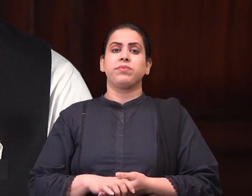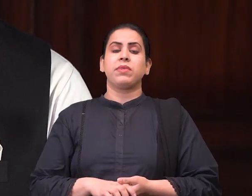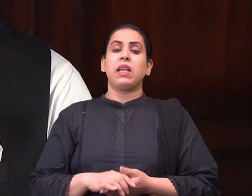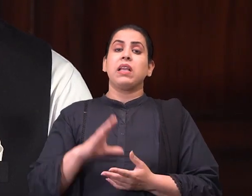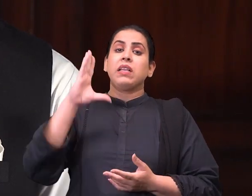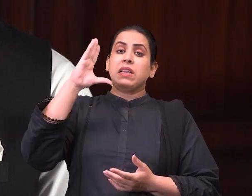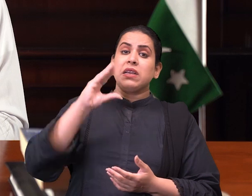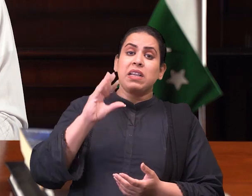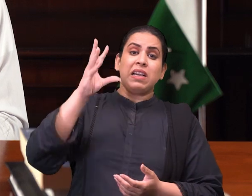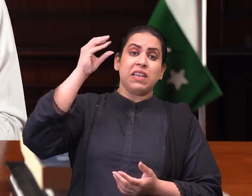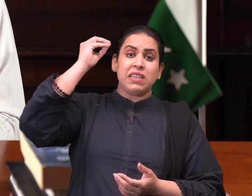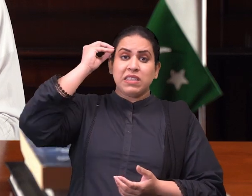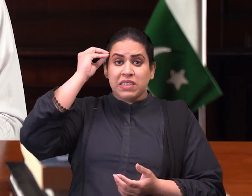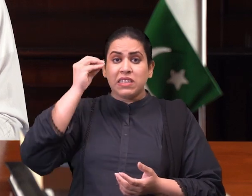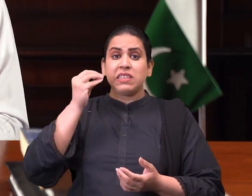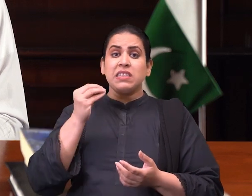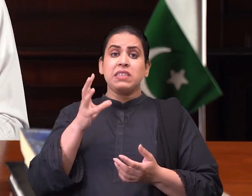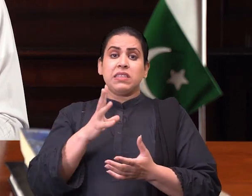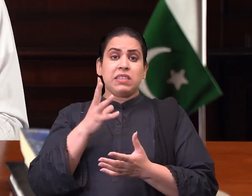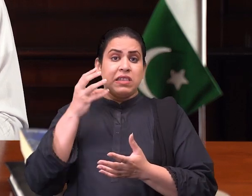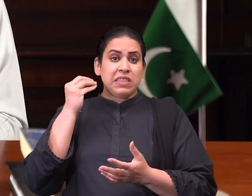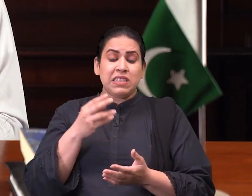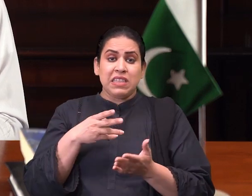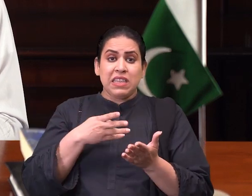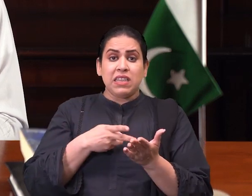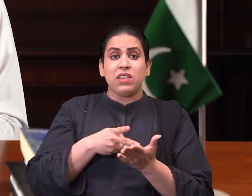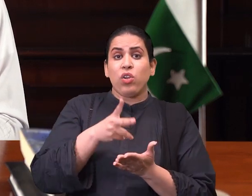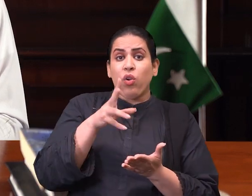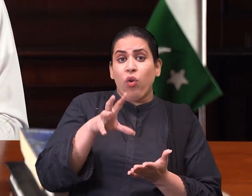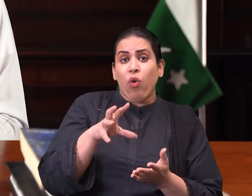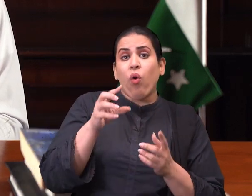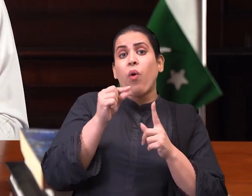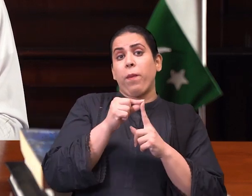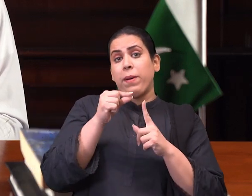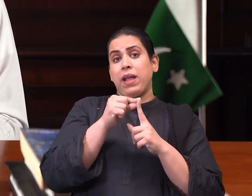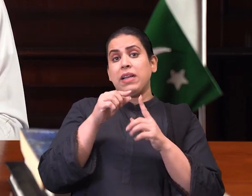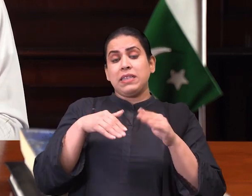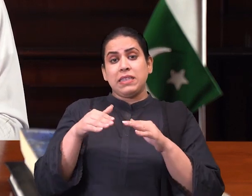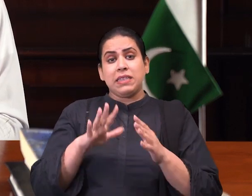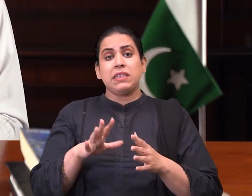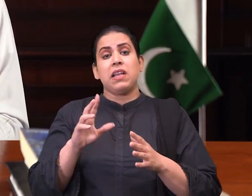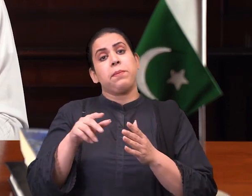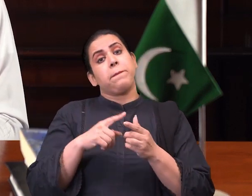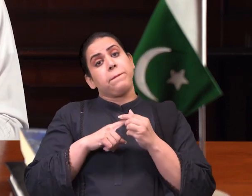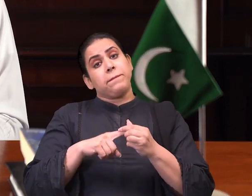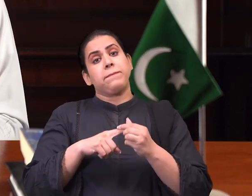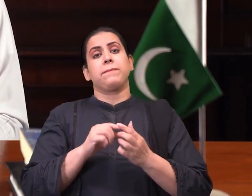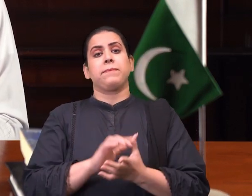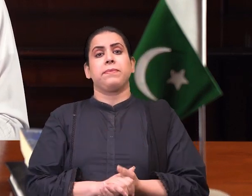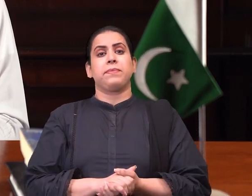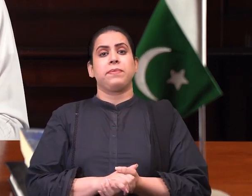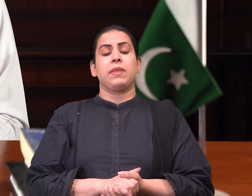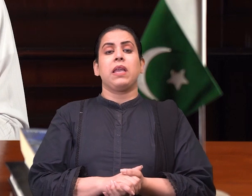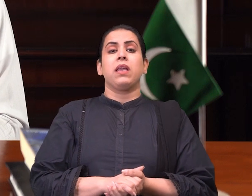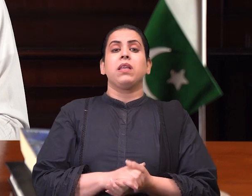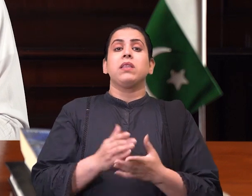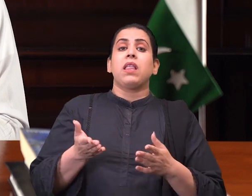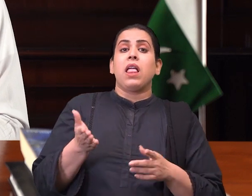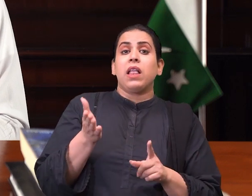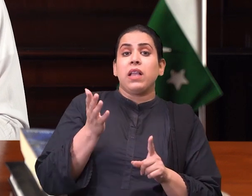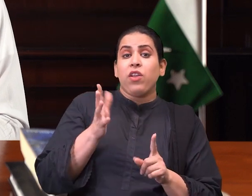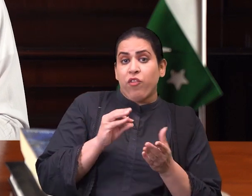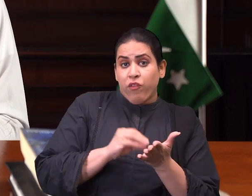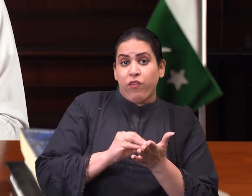pulmonary diseases. The lack of pulmonary specialists in the rural areas of Pakistan must be addressed so